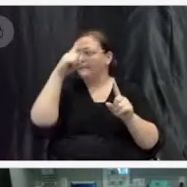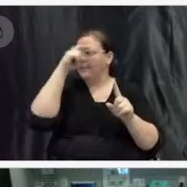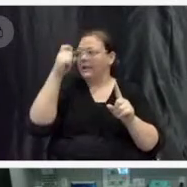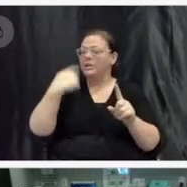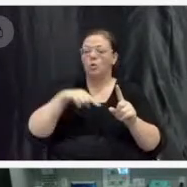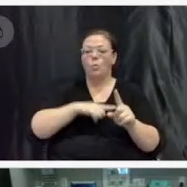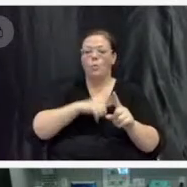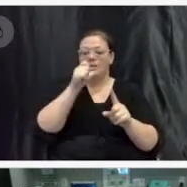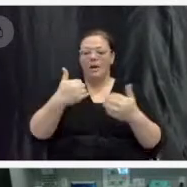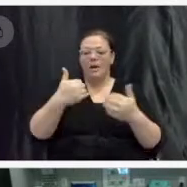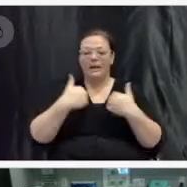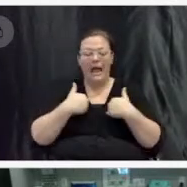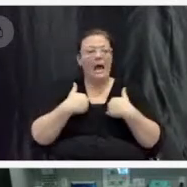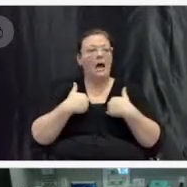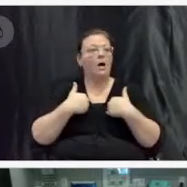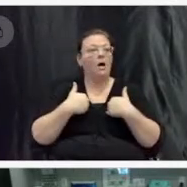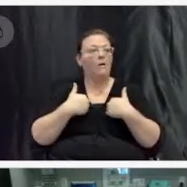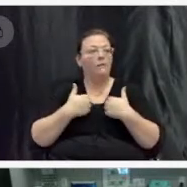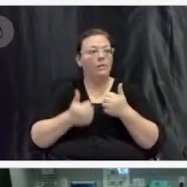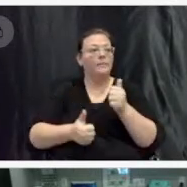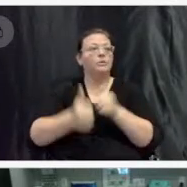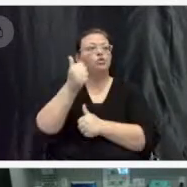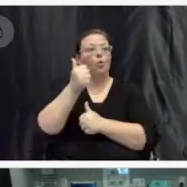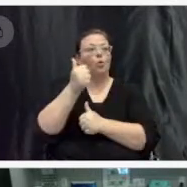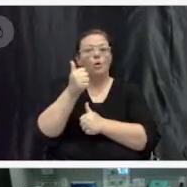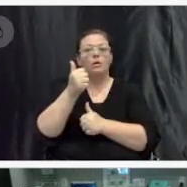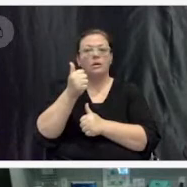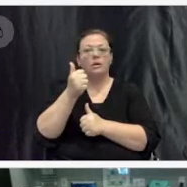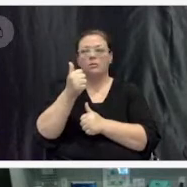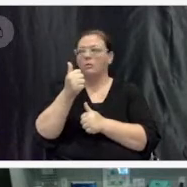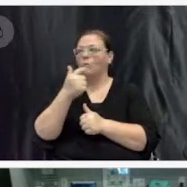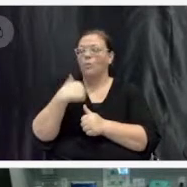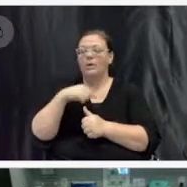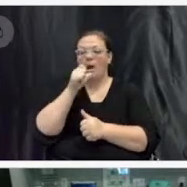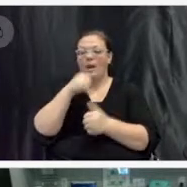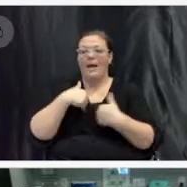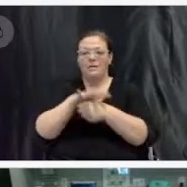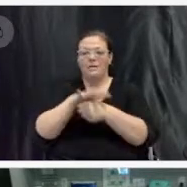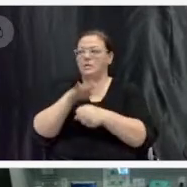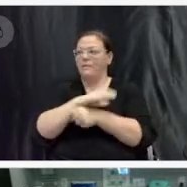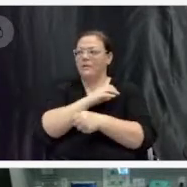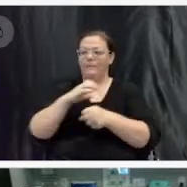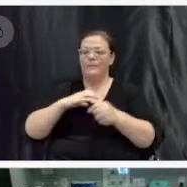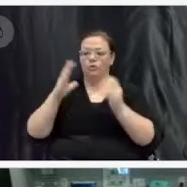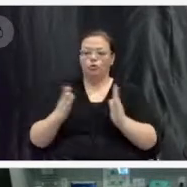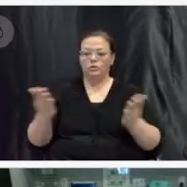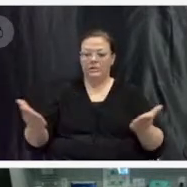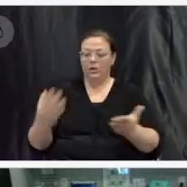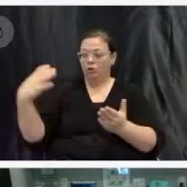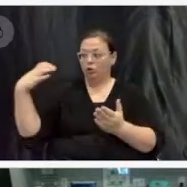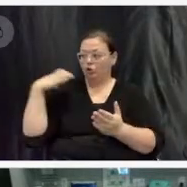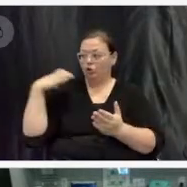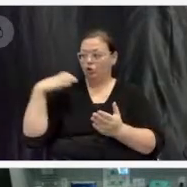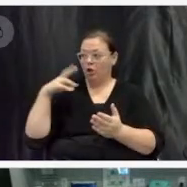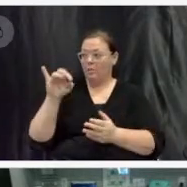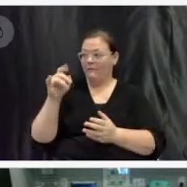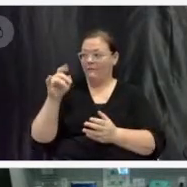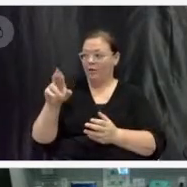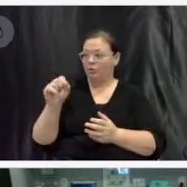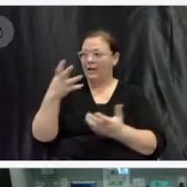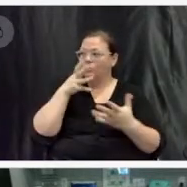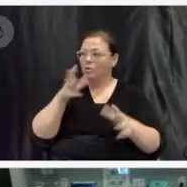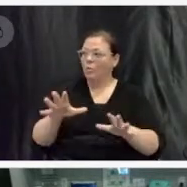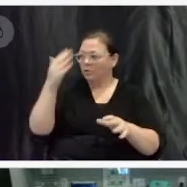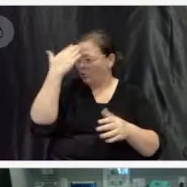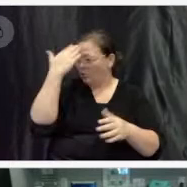didn't have the majority, we're down. And Chairman Vickers, I don't know if you want to explain it